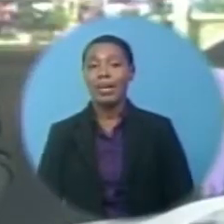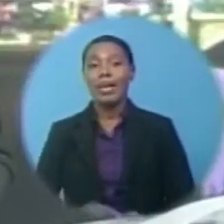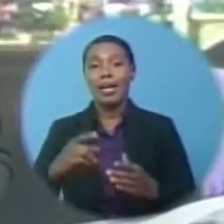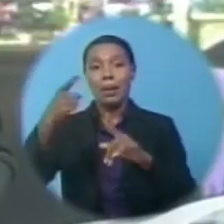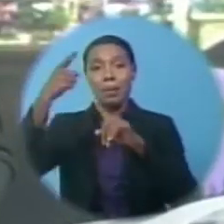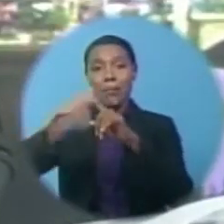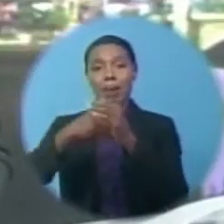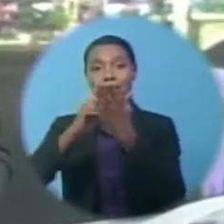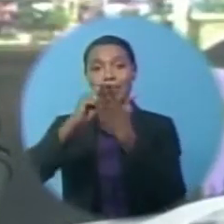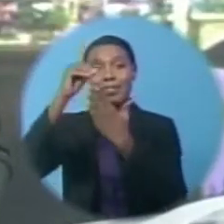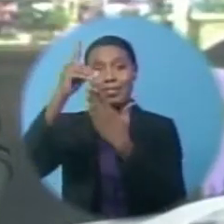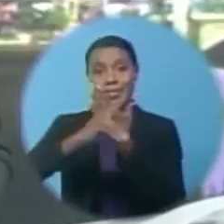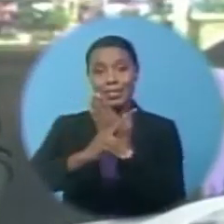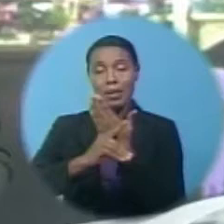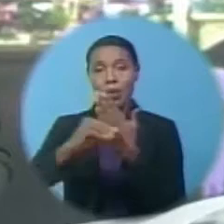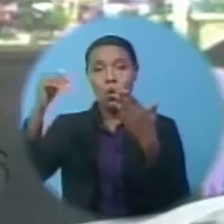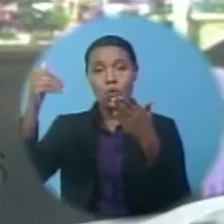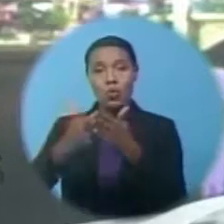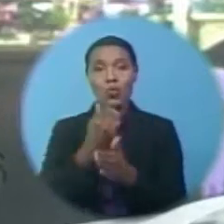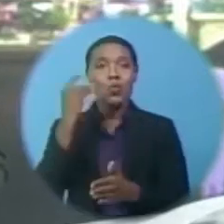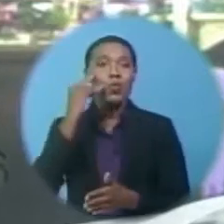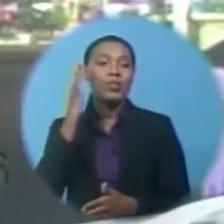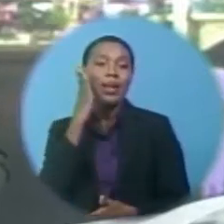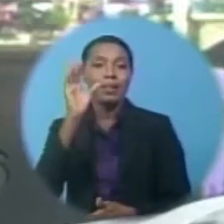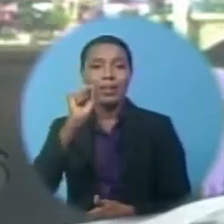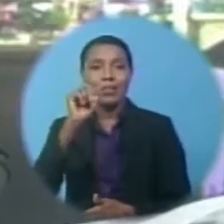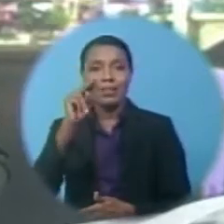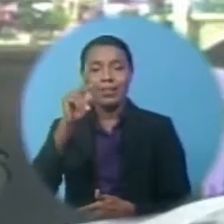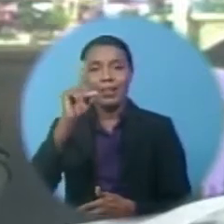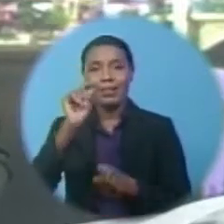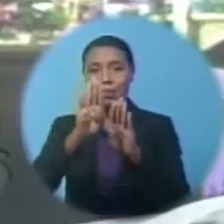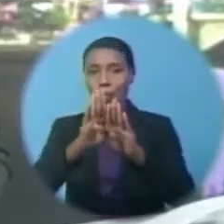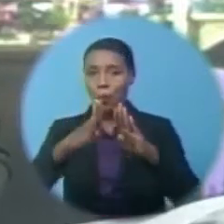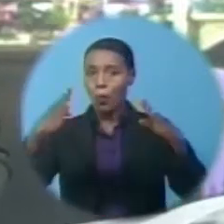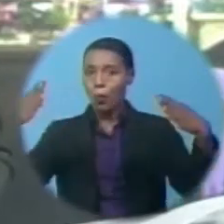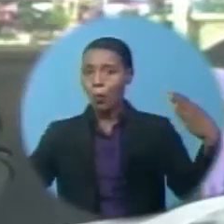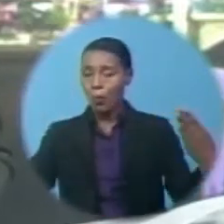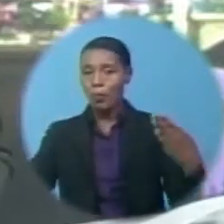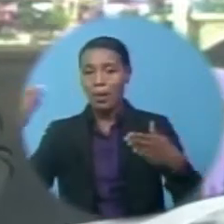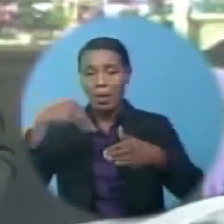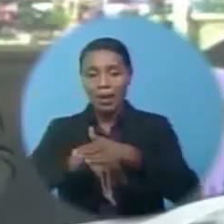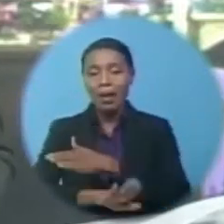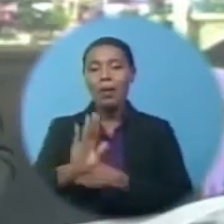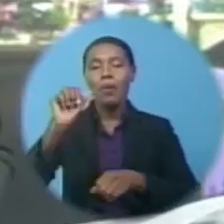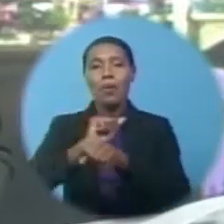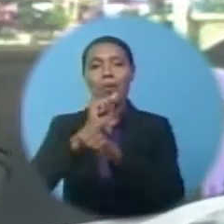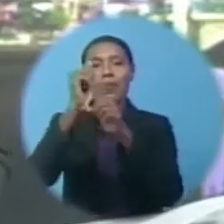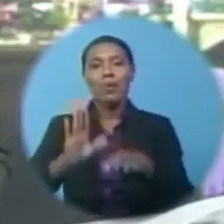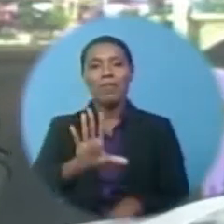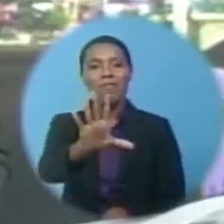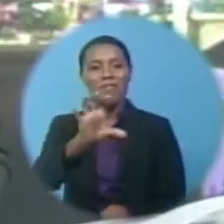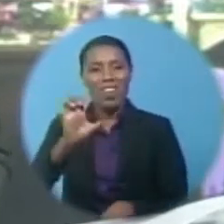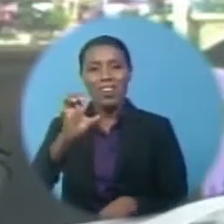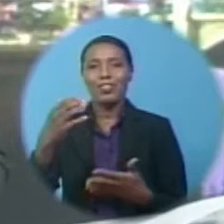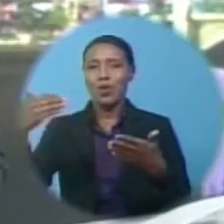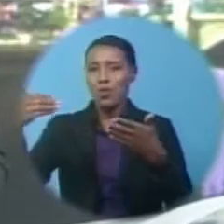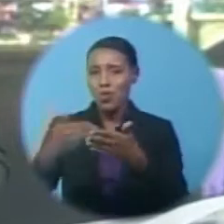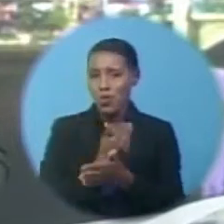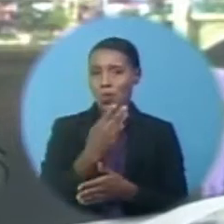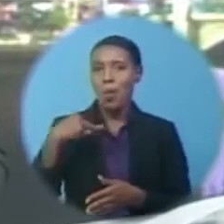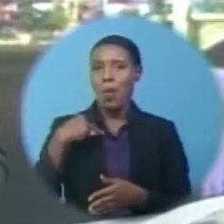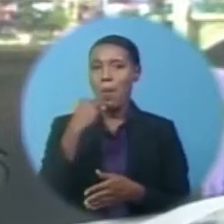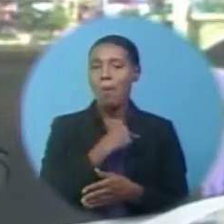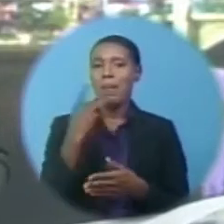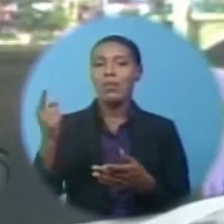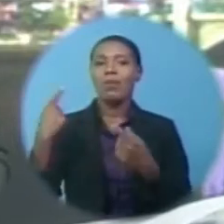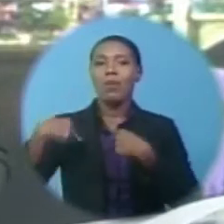500 Barbadians will be employed when the newest Sandals Hotel opens its doors here next month. And in preparation for the occasion, the new staff members have